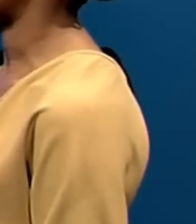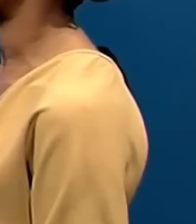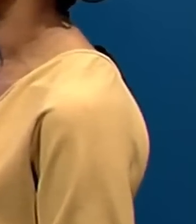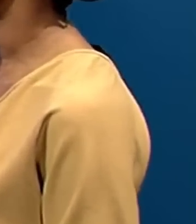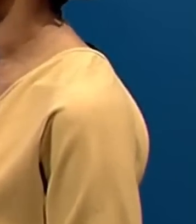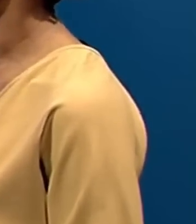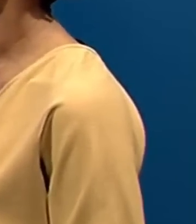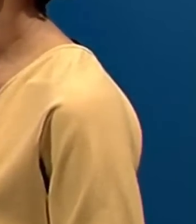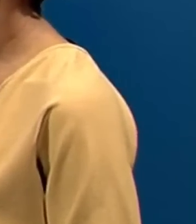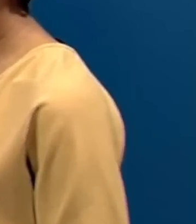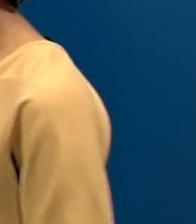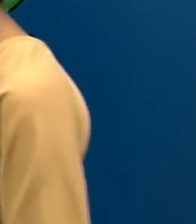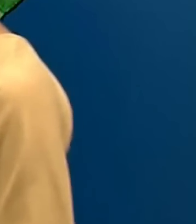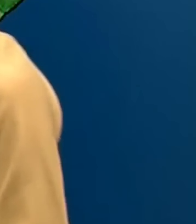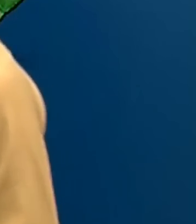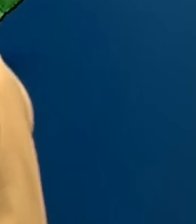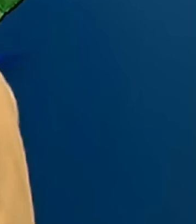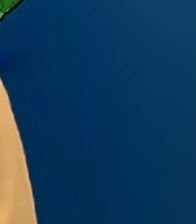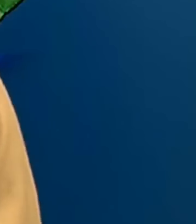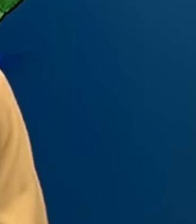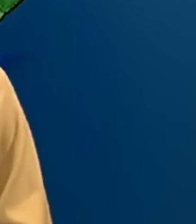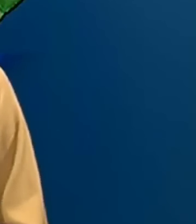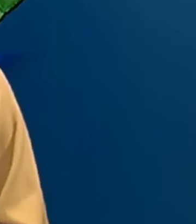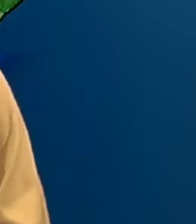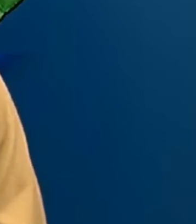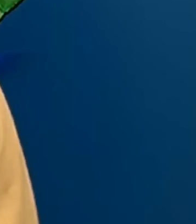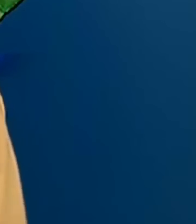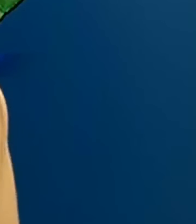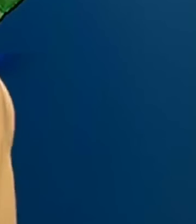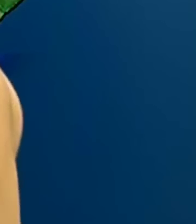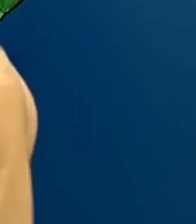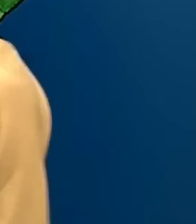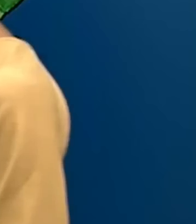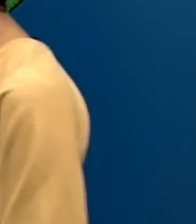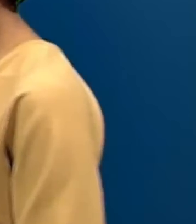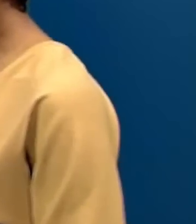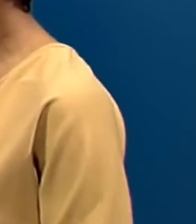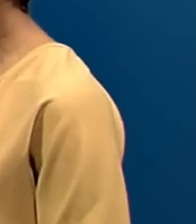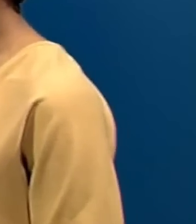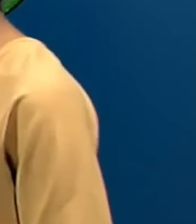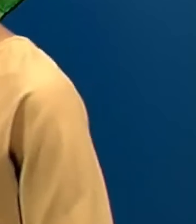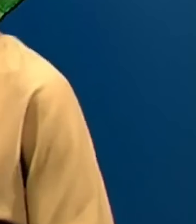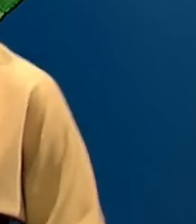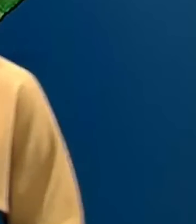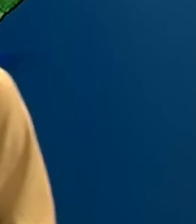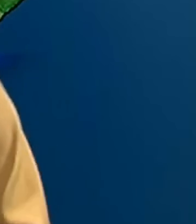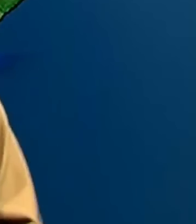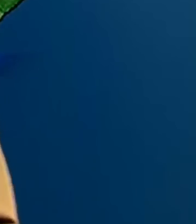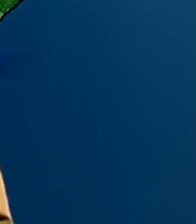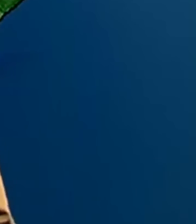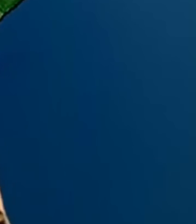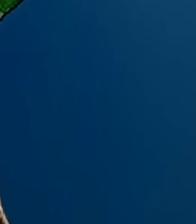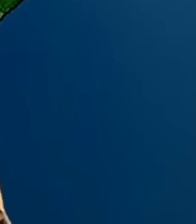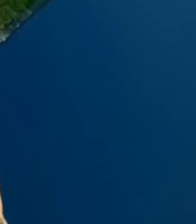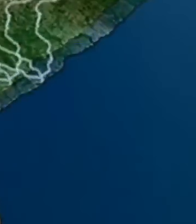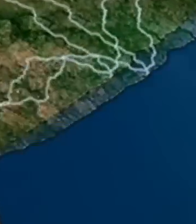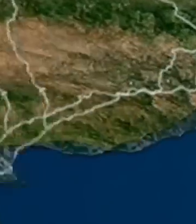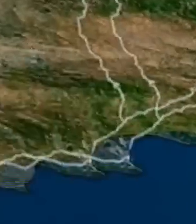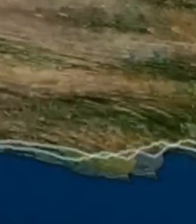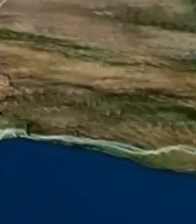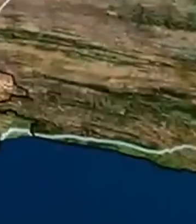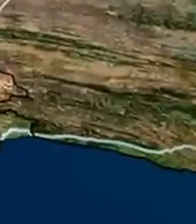go tla nna le pula mo provinceng re bela Graaff-Reinet ka digata di le 5 go ya go di le 20 Willomo ka digata di le 6 go ya go di le